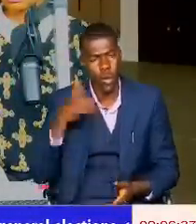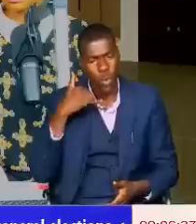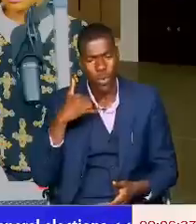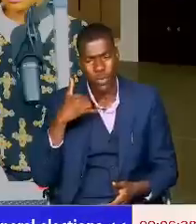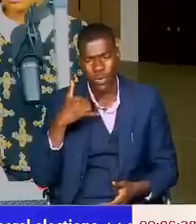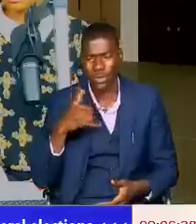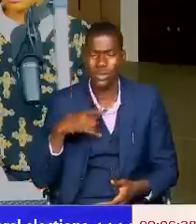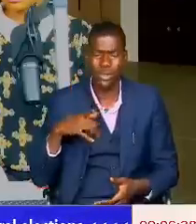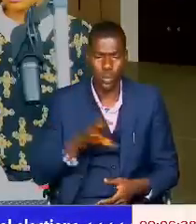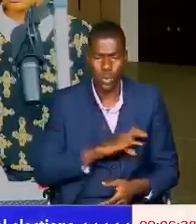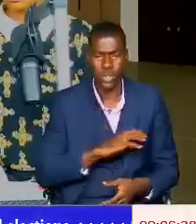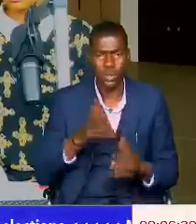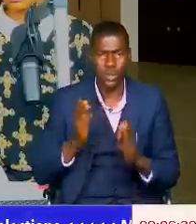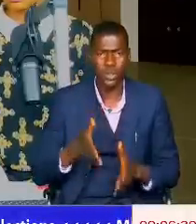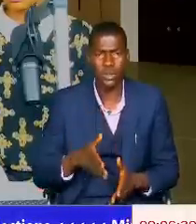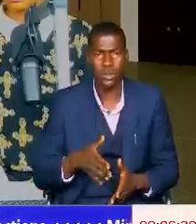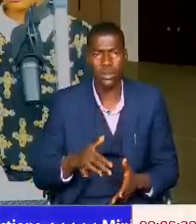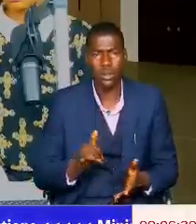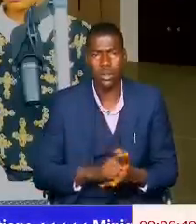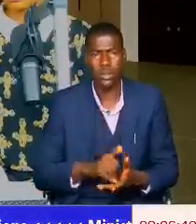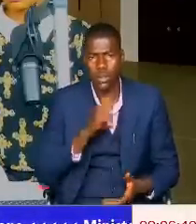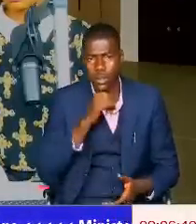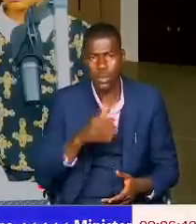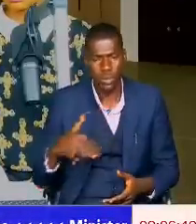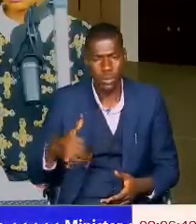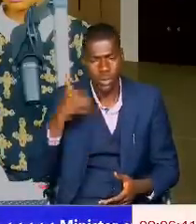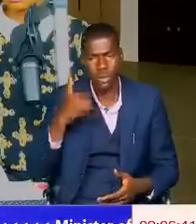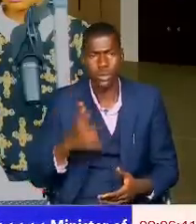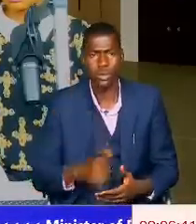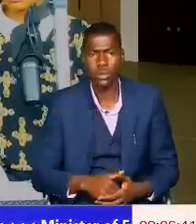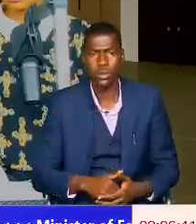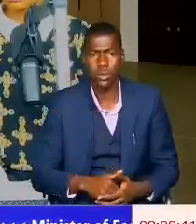Emmanuel. Say Sergeant Emmanuel know the picking call.